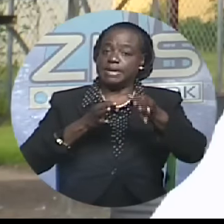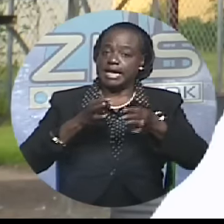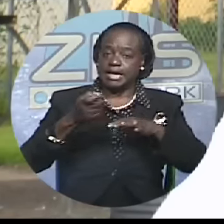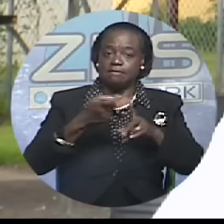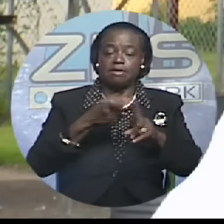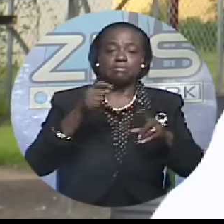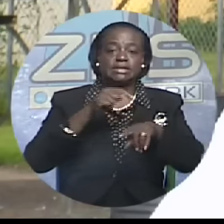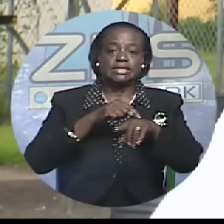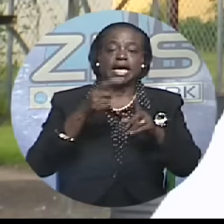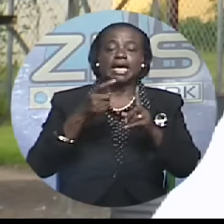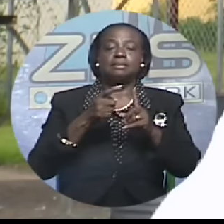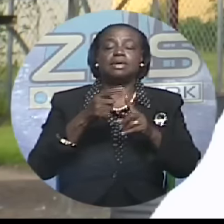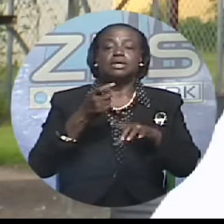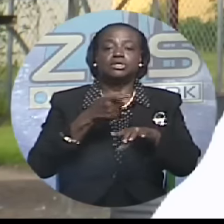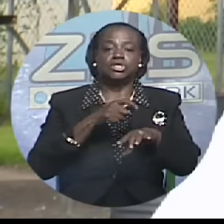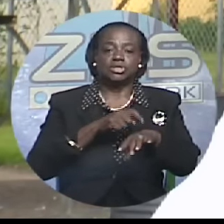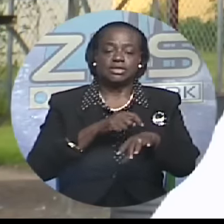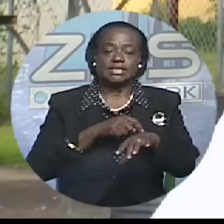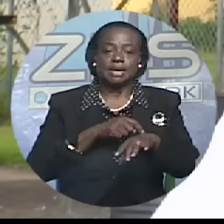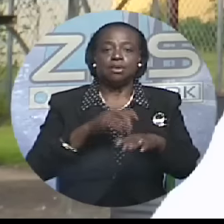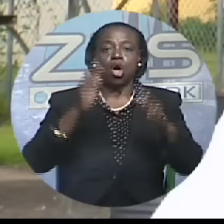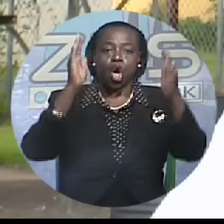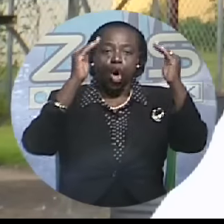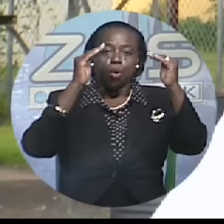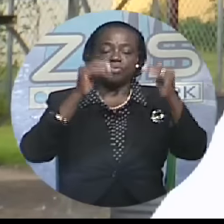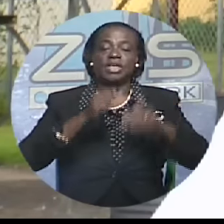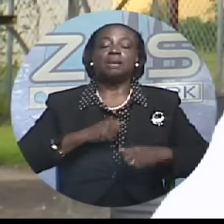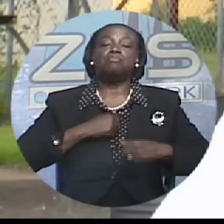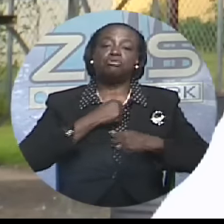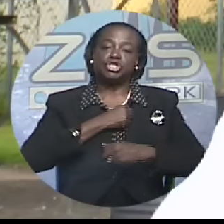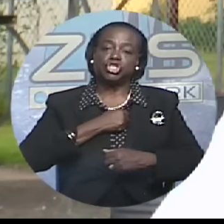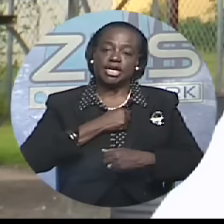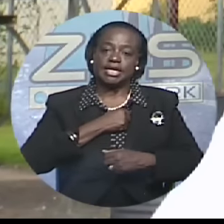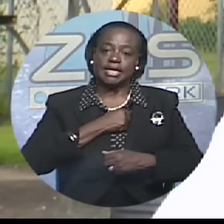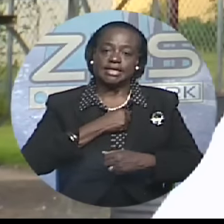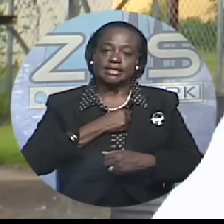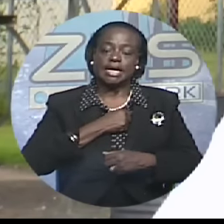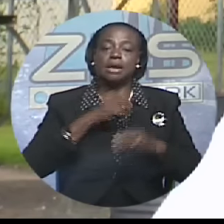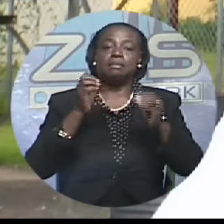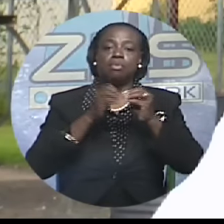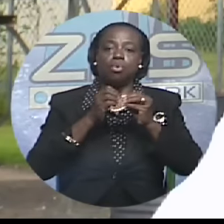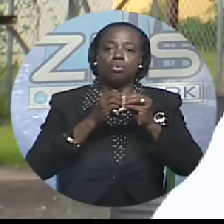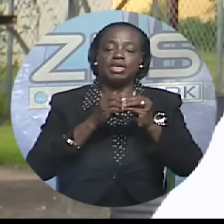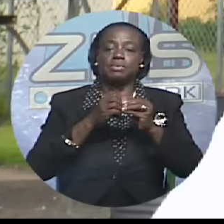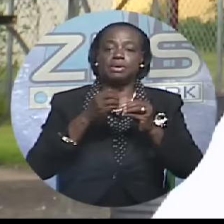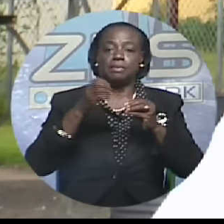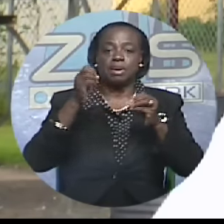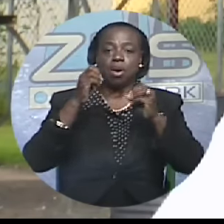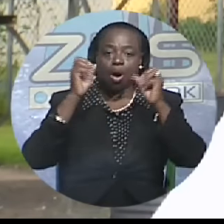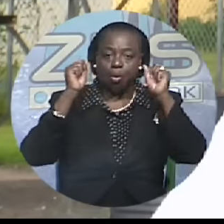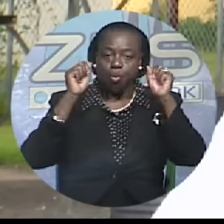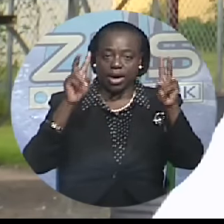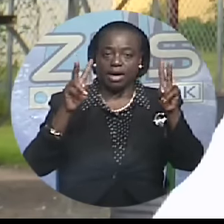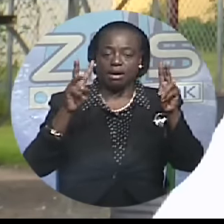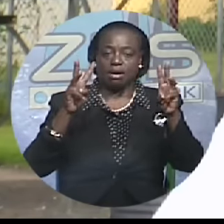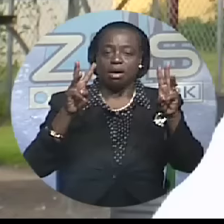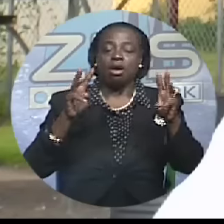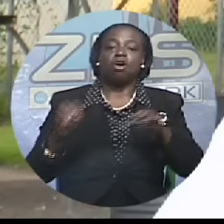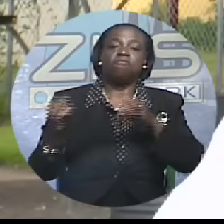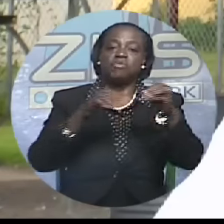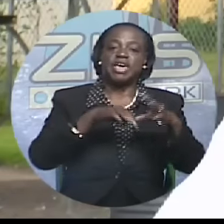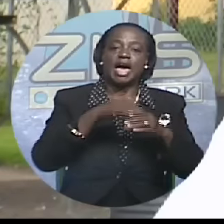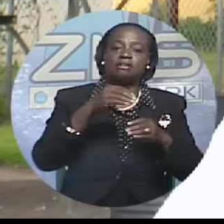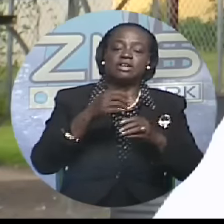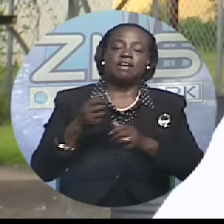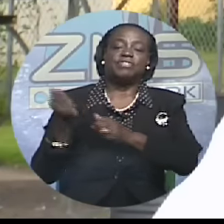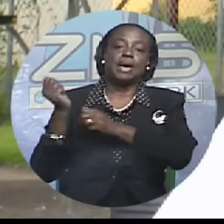by the umpire in chief. And so hopefully the appreciation for it as we go down the stretch, people will be more aware of moving out of the batter's box. It's easier